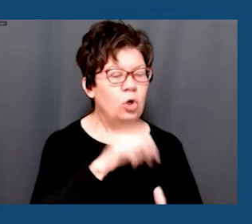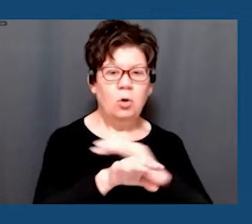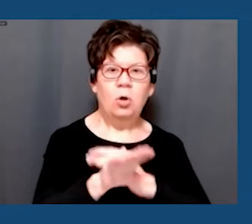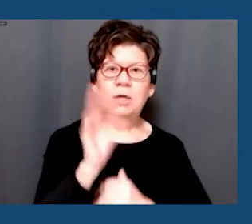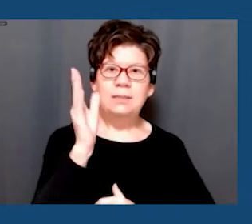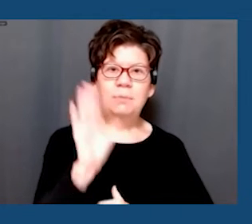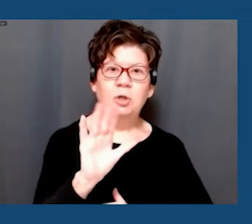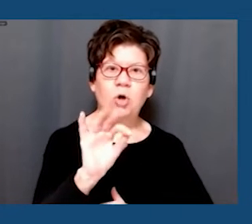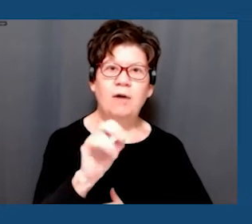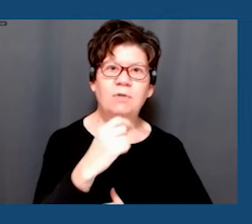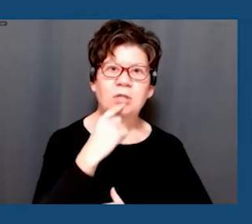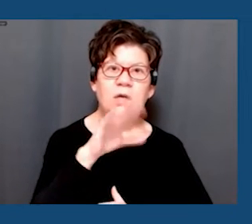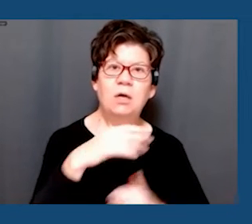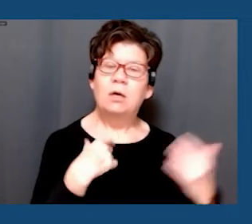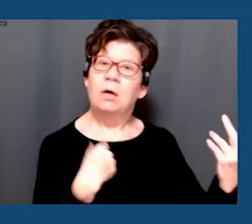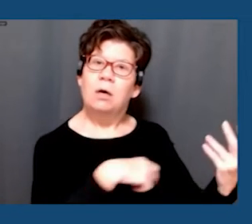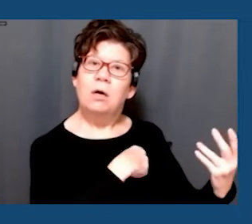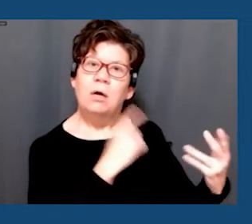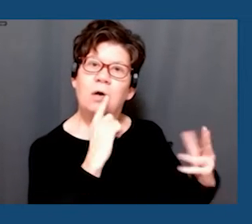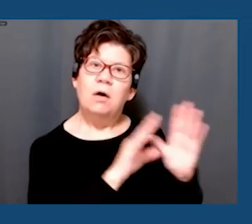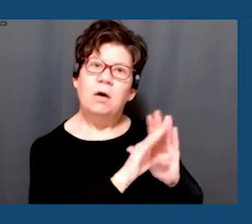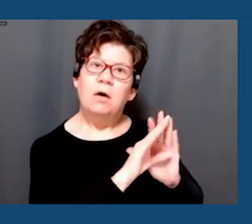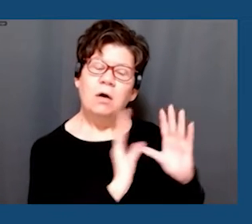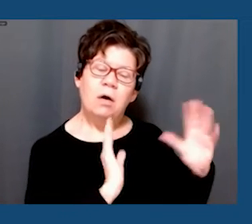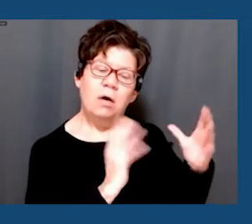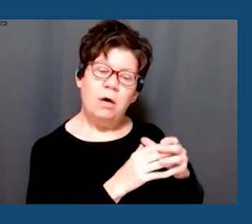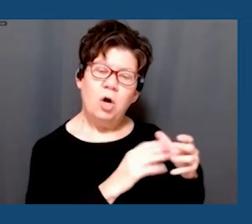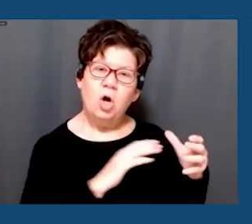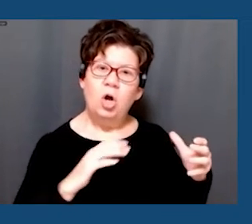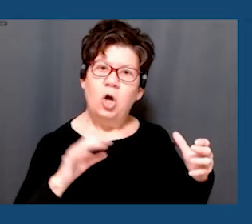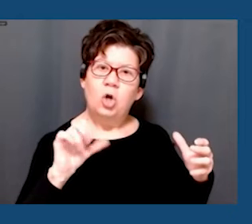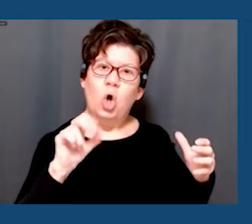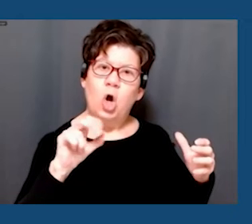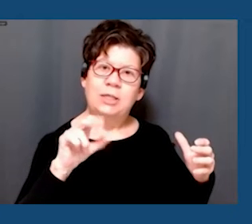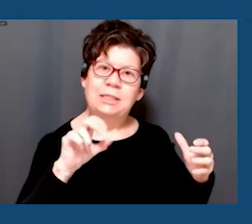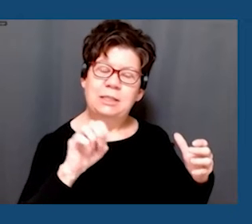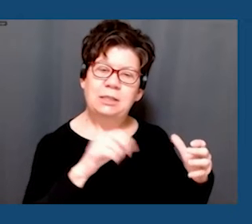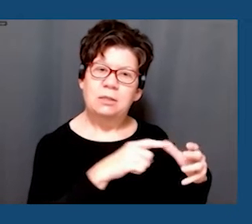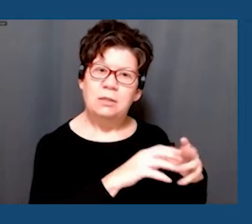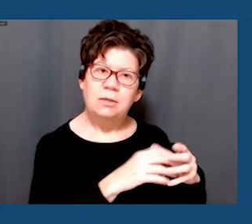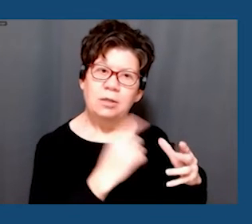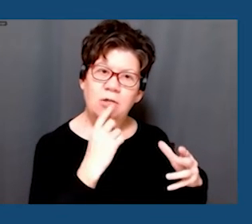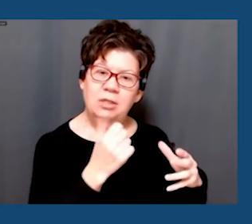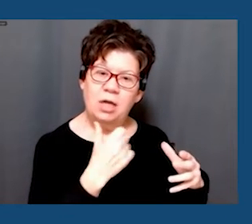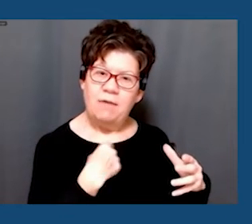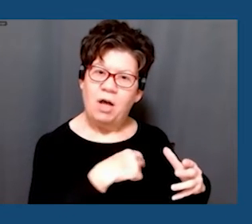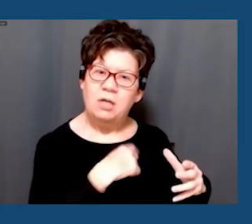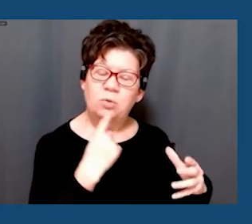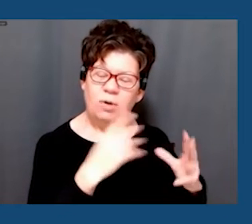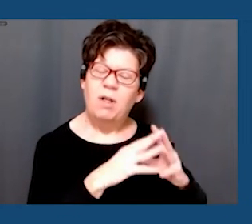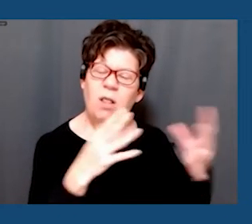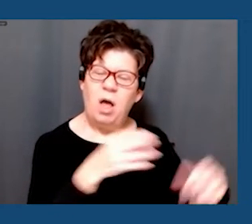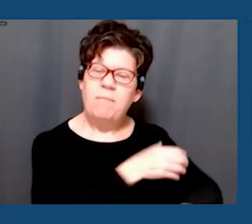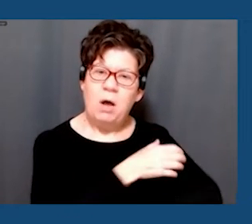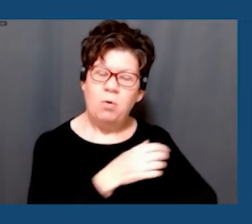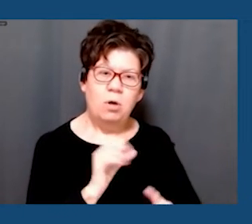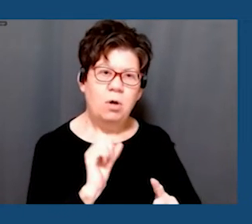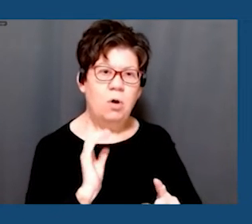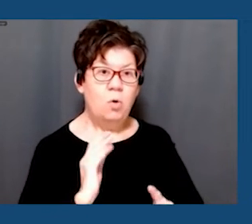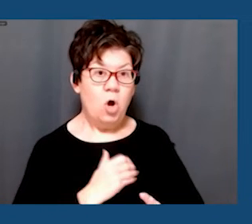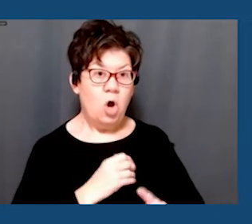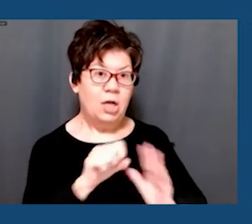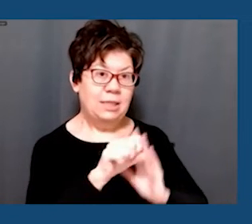going to form our own little freedom-type caucus, and we expect you to listen to us because between the 10 of us, we have a lot of clout. Our state needs the